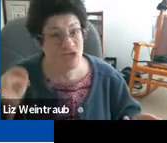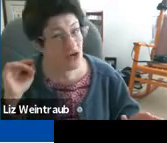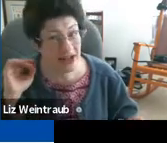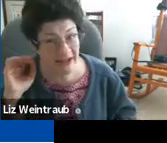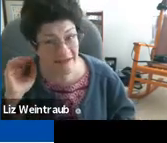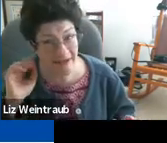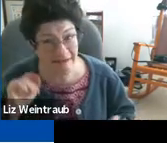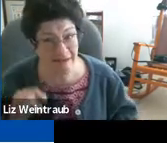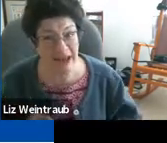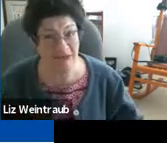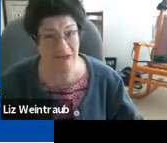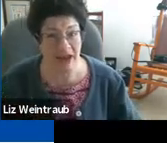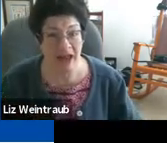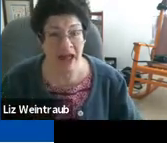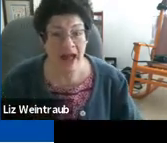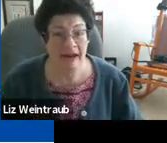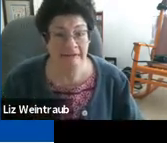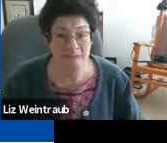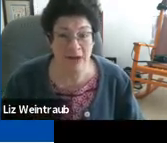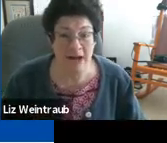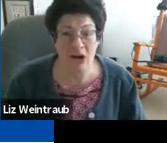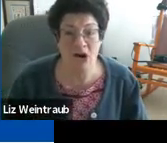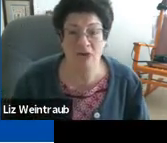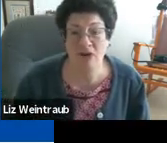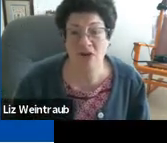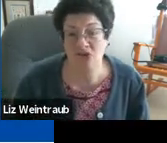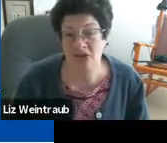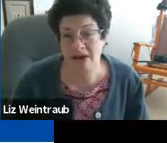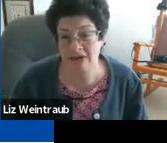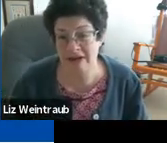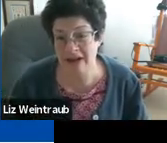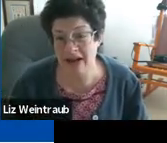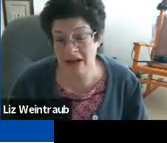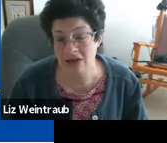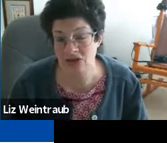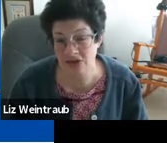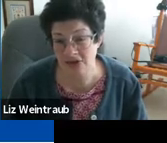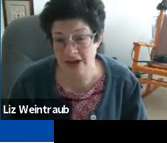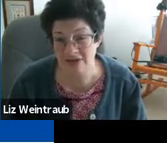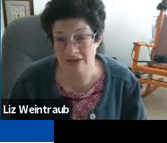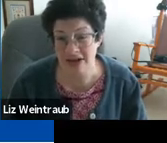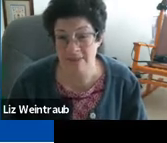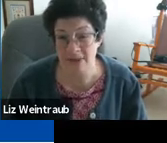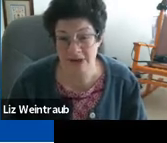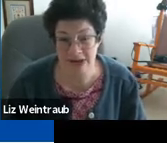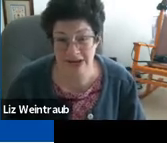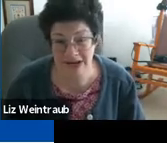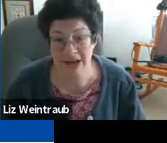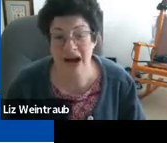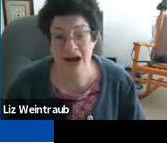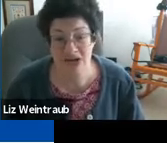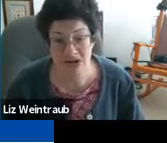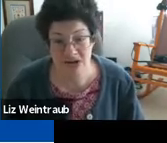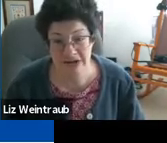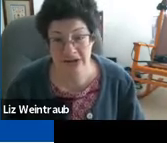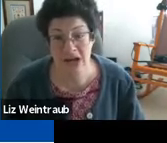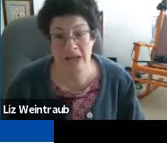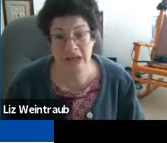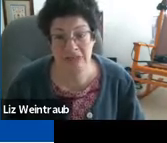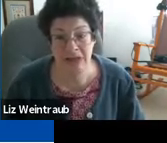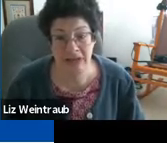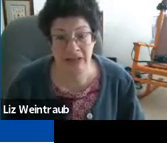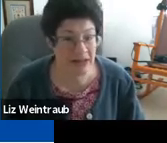since 2015, we have made over 200 episodes on